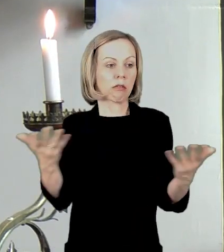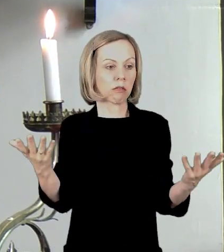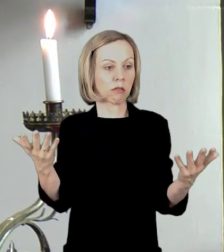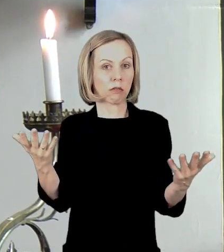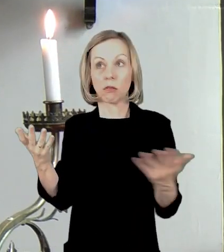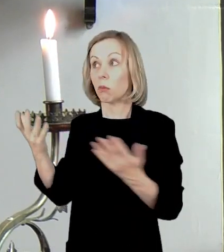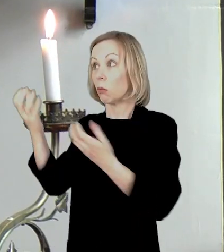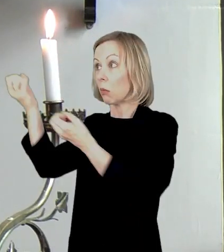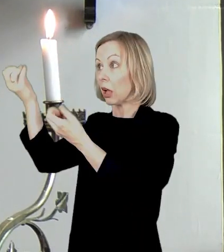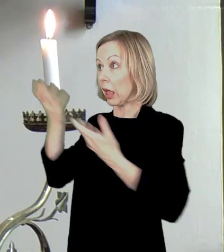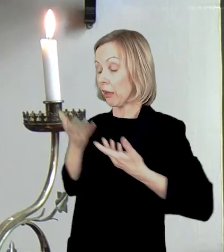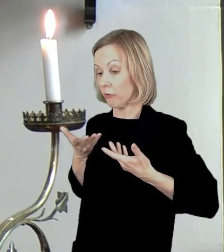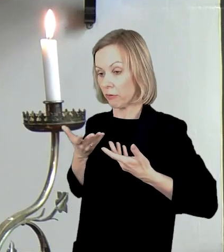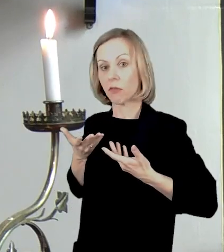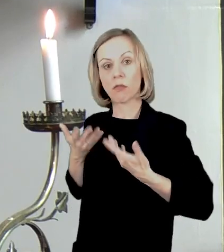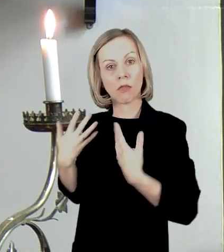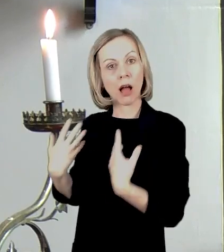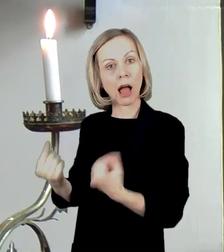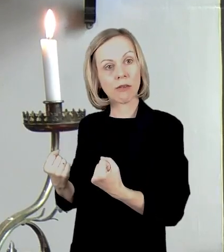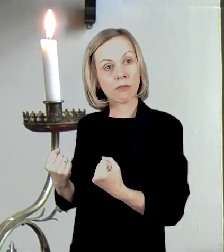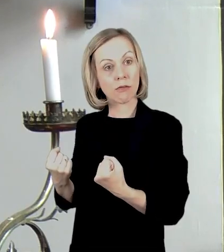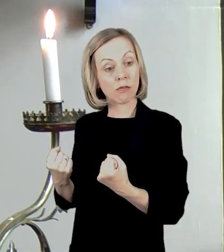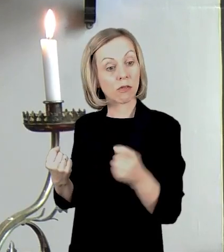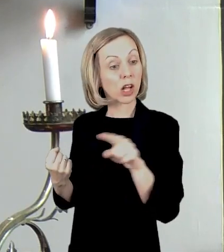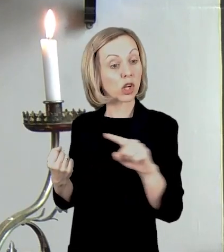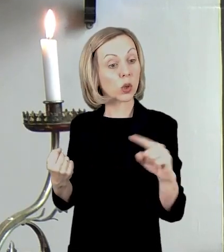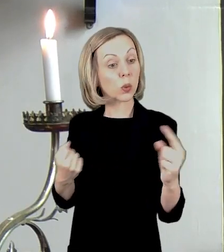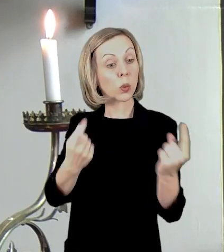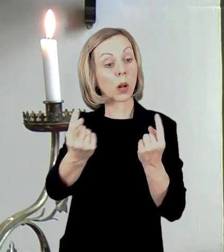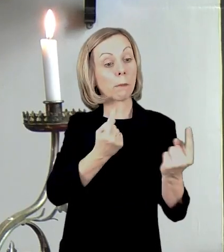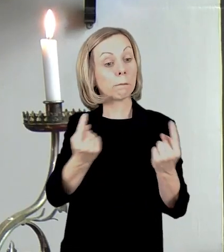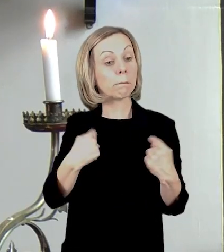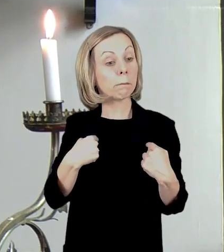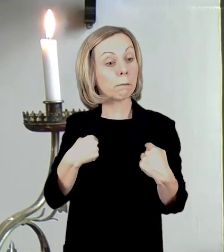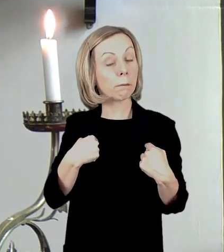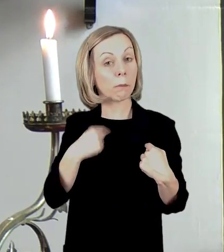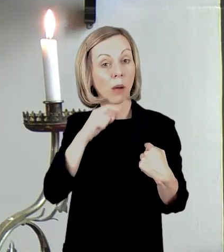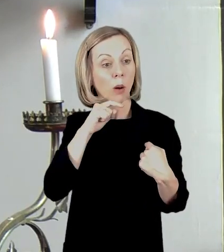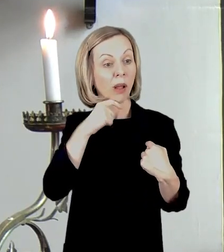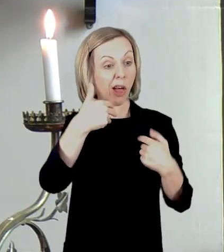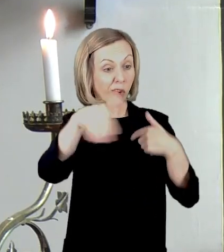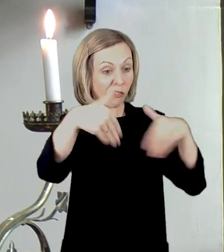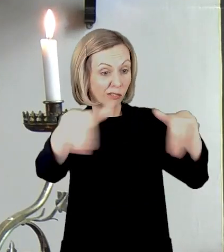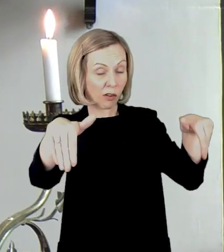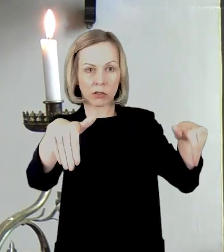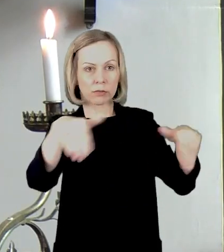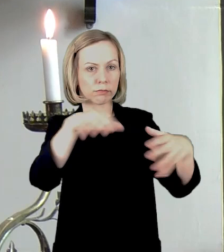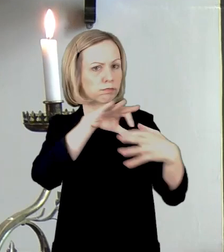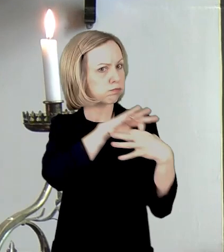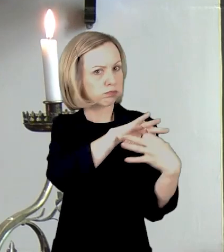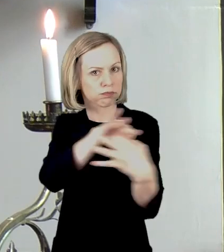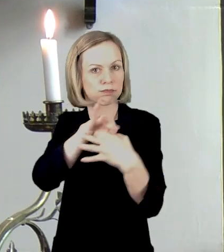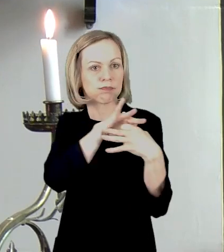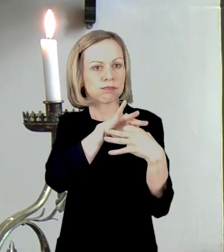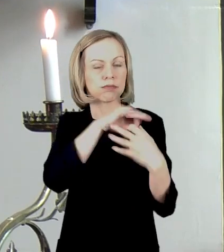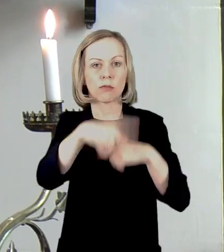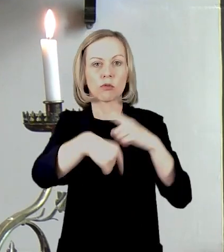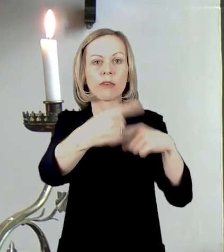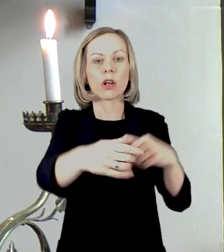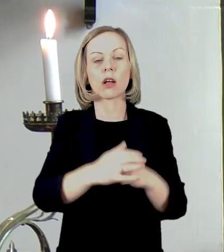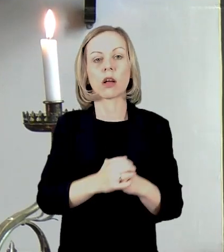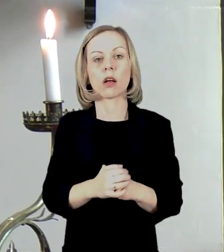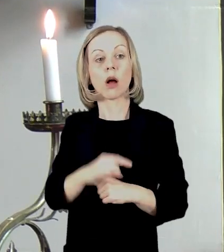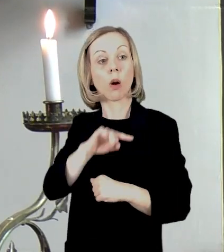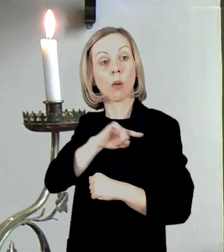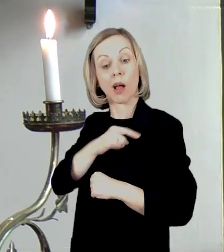the Father gives me will come to me, and anyone who comes to me I will never drive away. For I have come down from